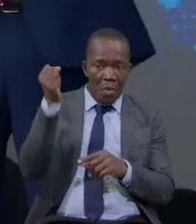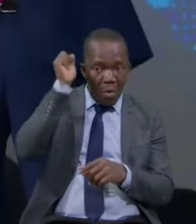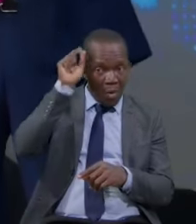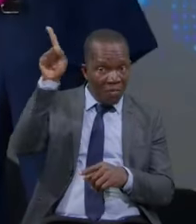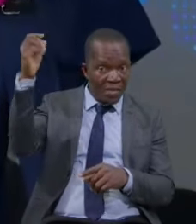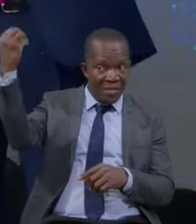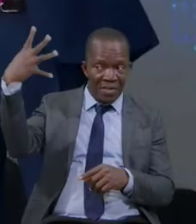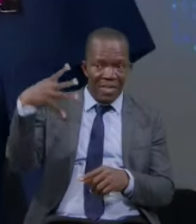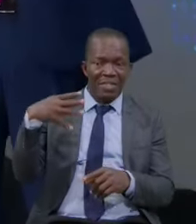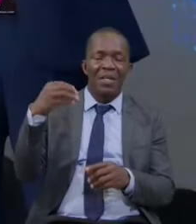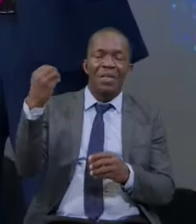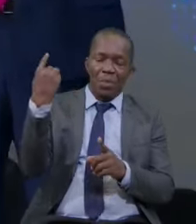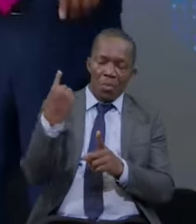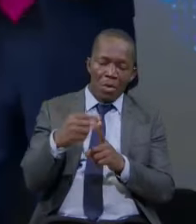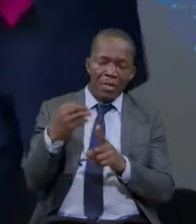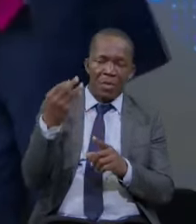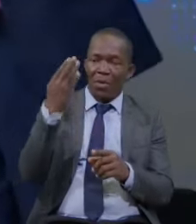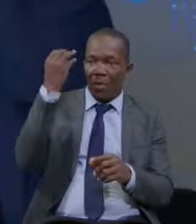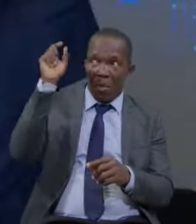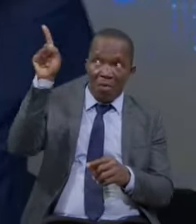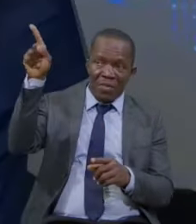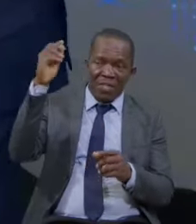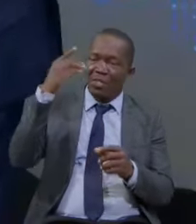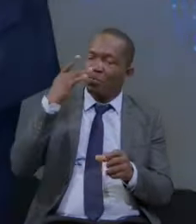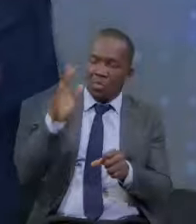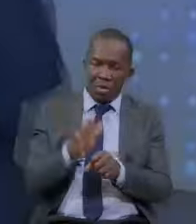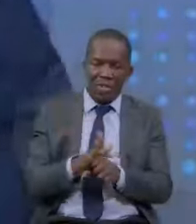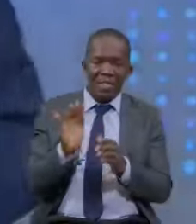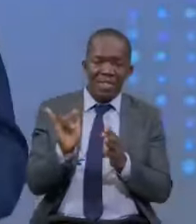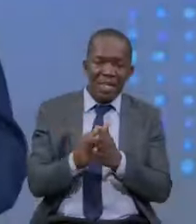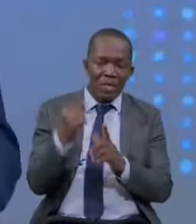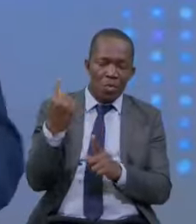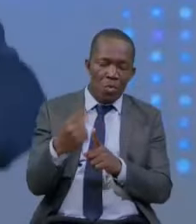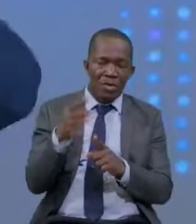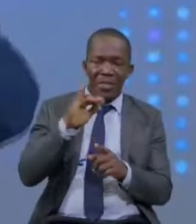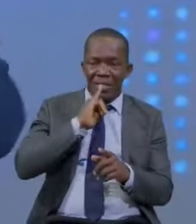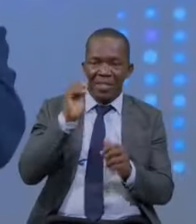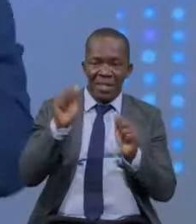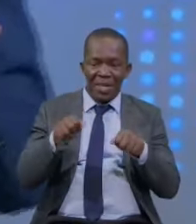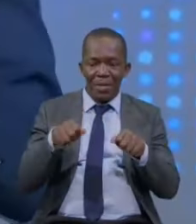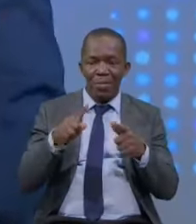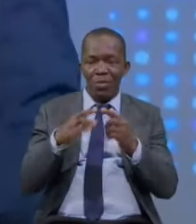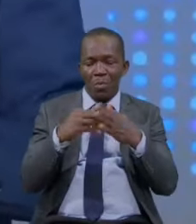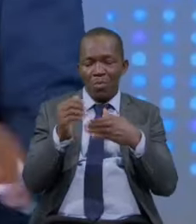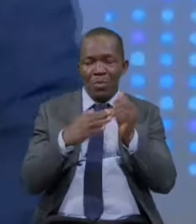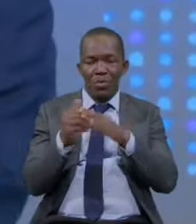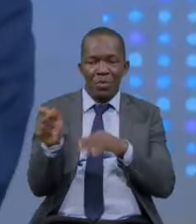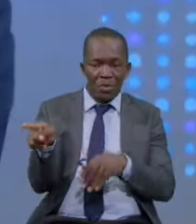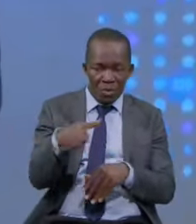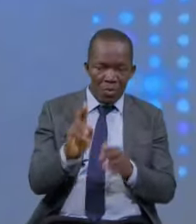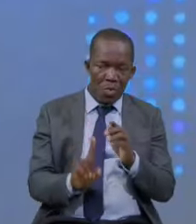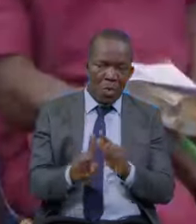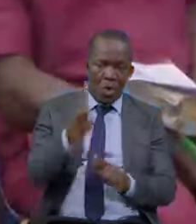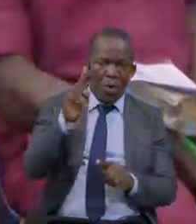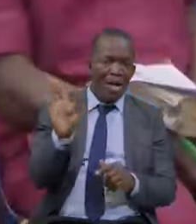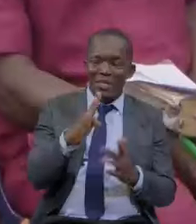says that word is able to build you up, and your life will be different today